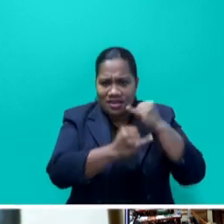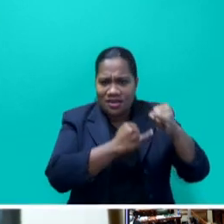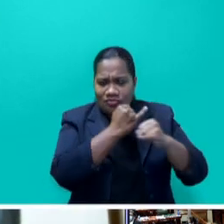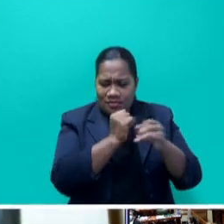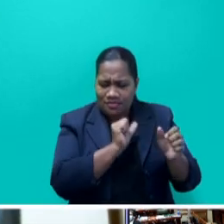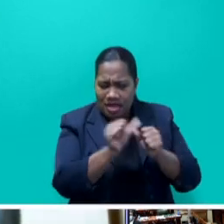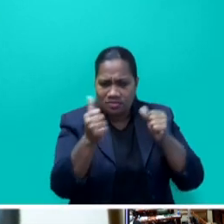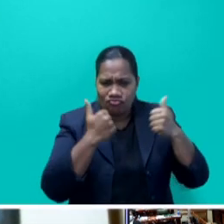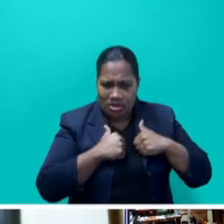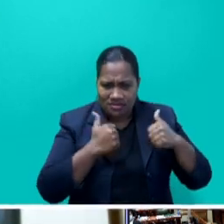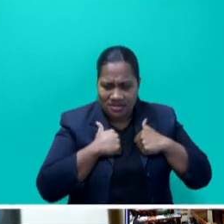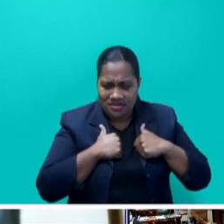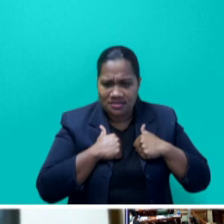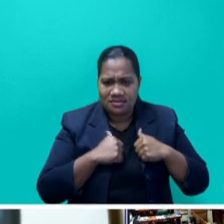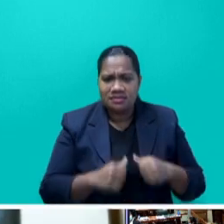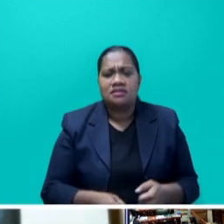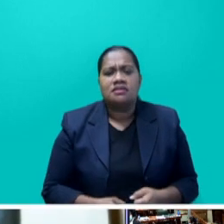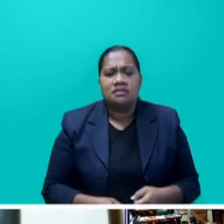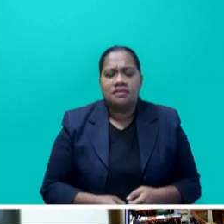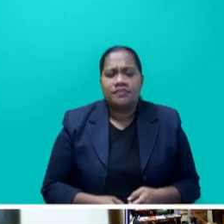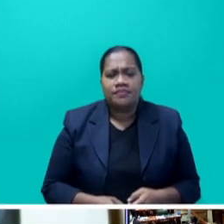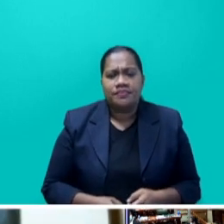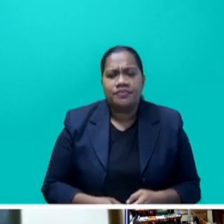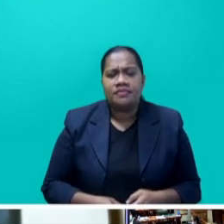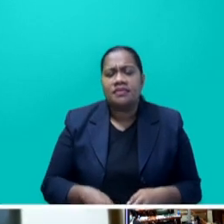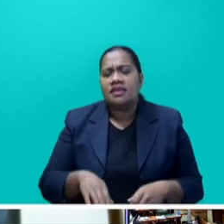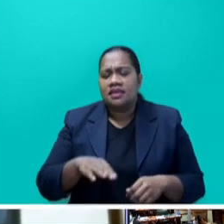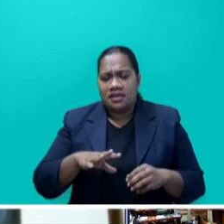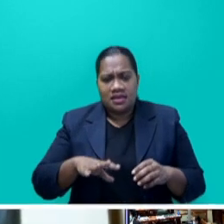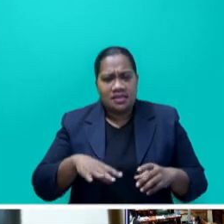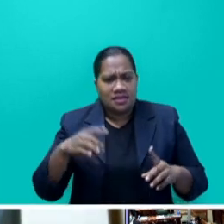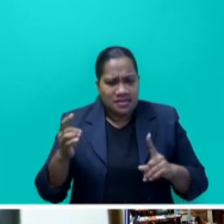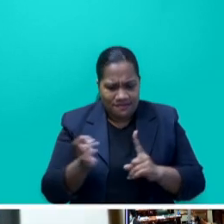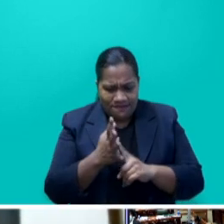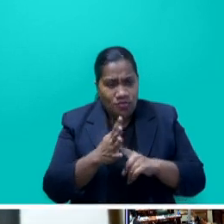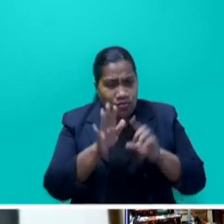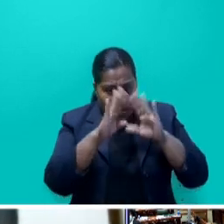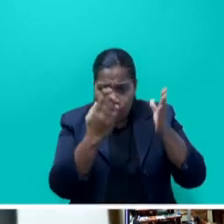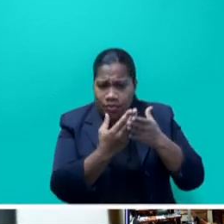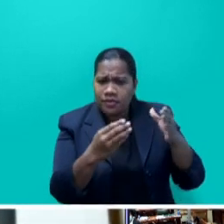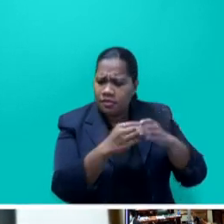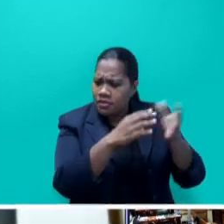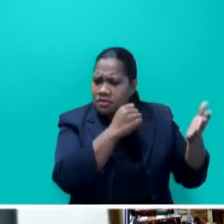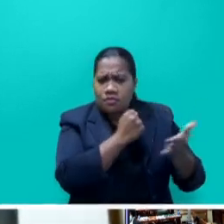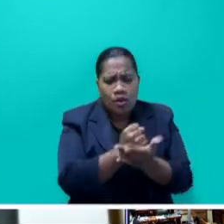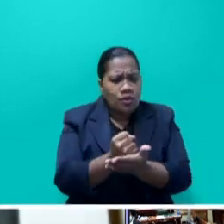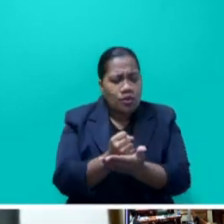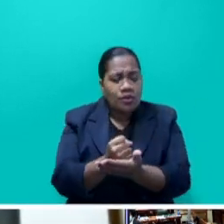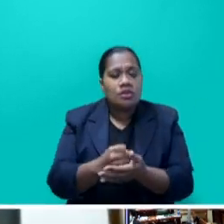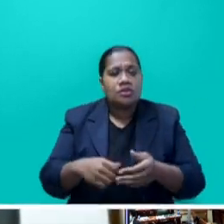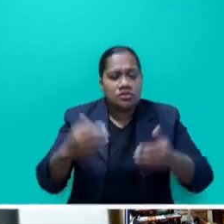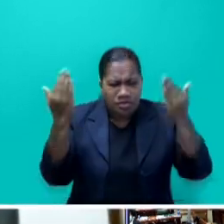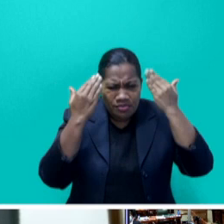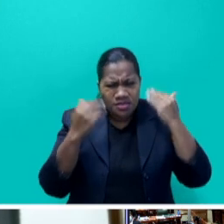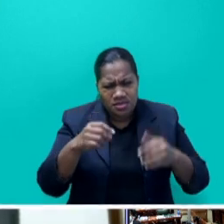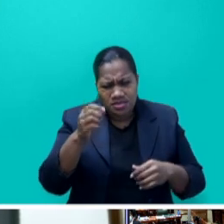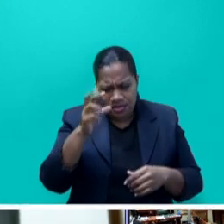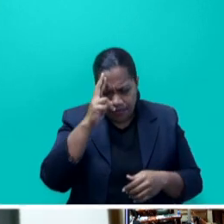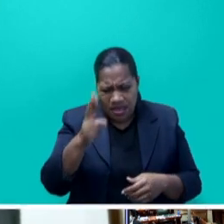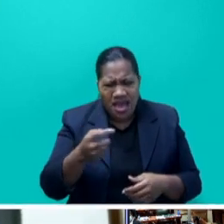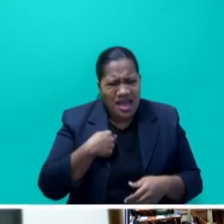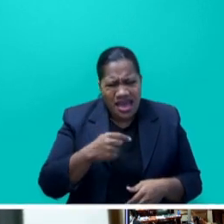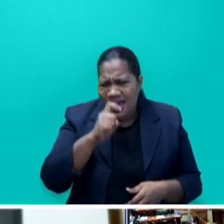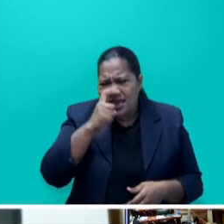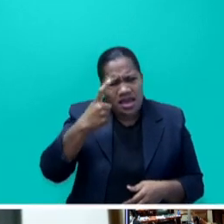go in and type, key reform action for the World Bank budget support. So, Mr. Speaker, sir, I cannot understand.